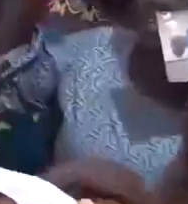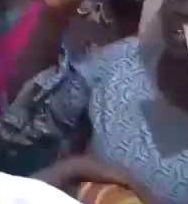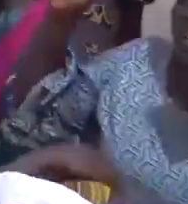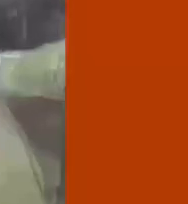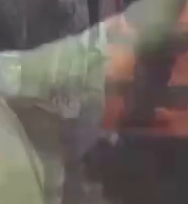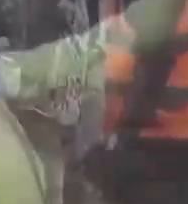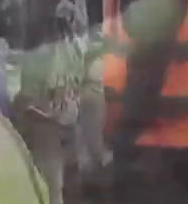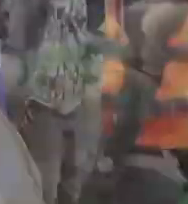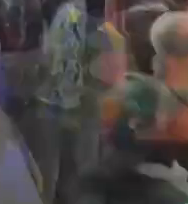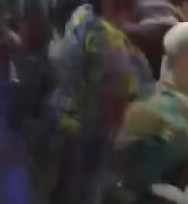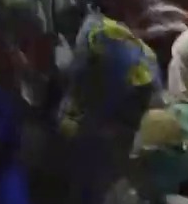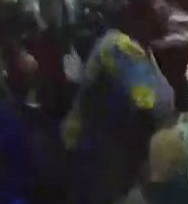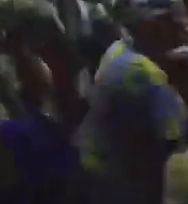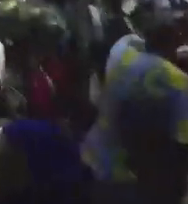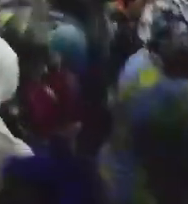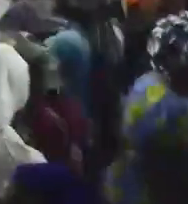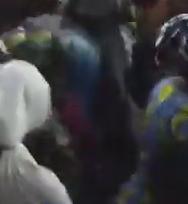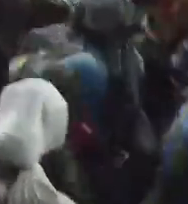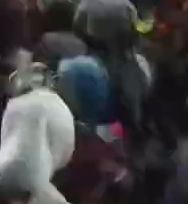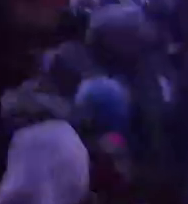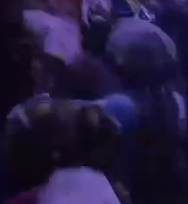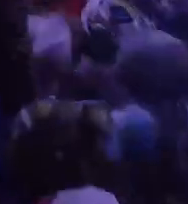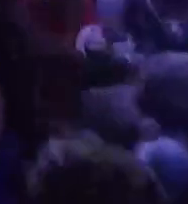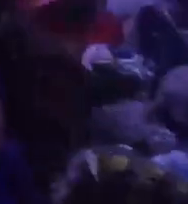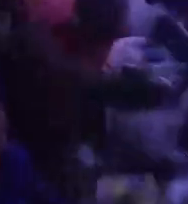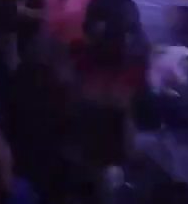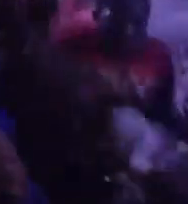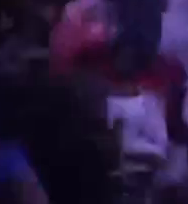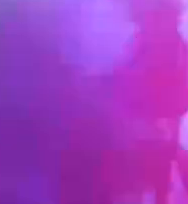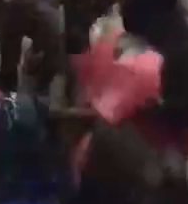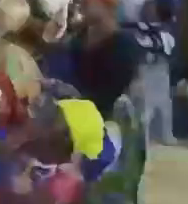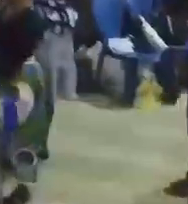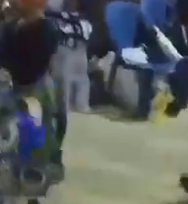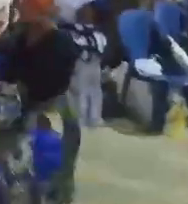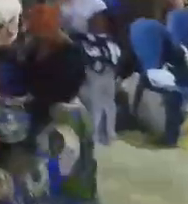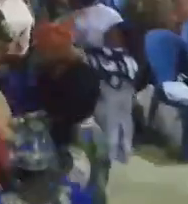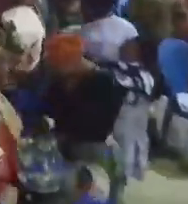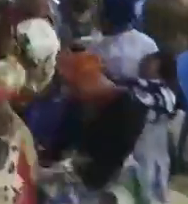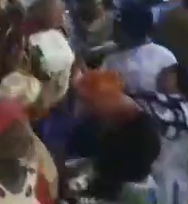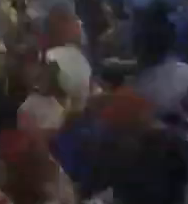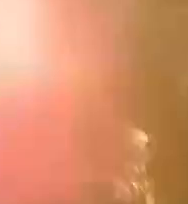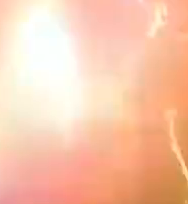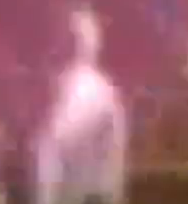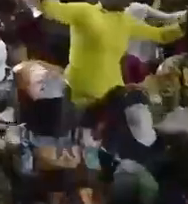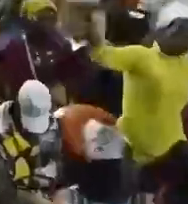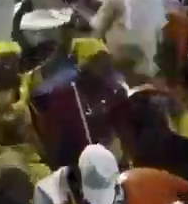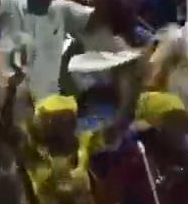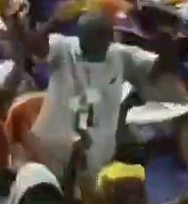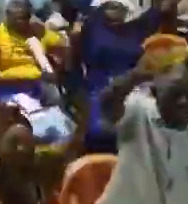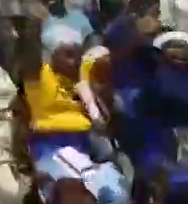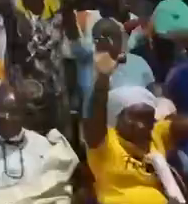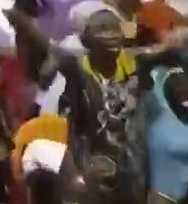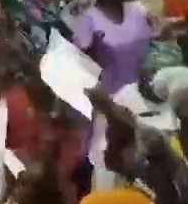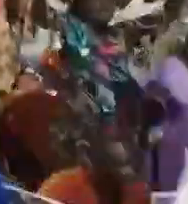lo lowo o ti gbona giri giri o jo mi ke lo ku o ka ki ori ku mere ri agbaye lo kiki